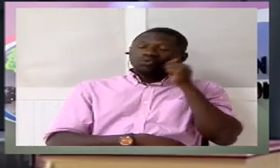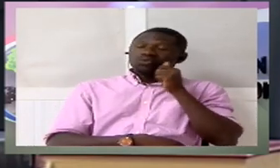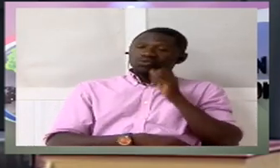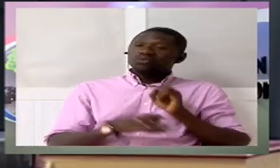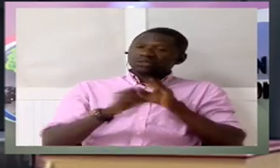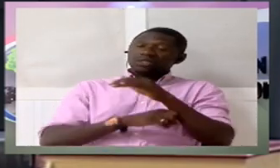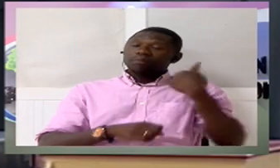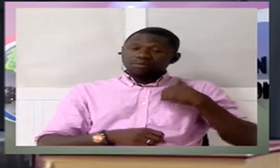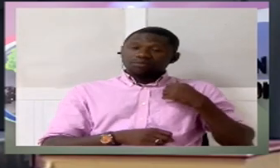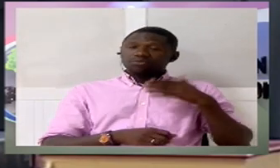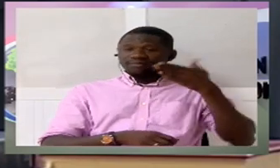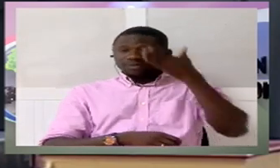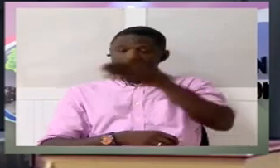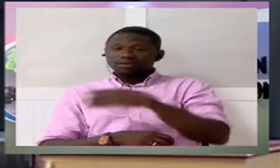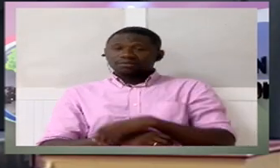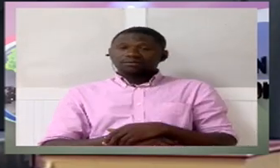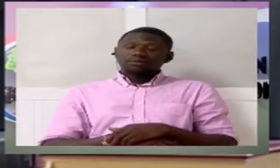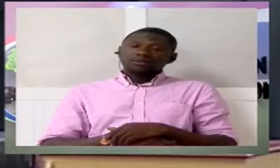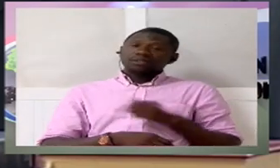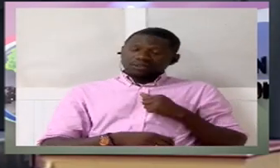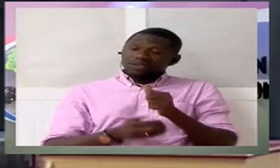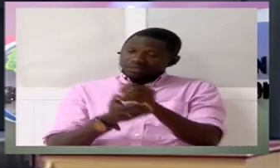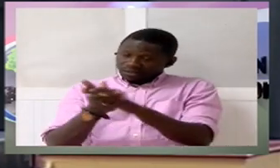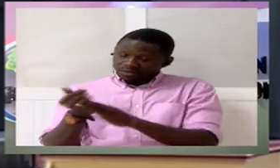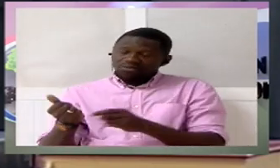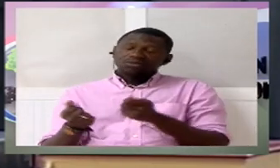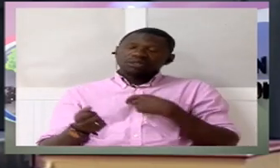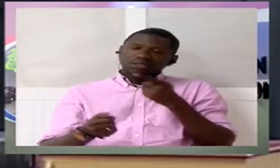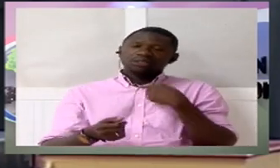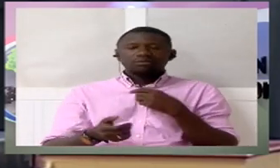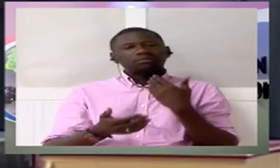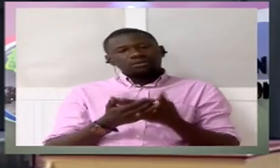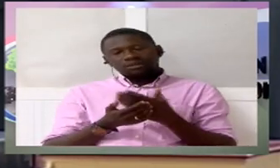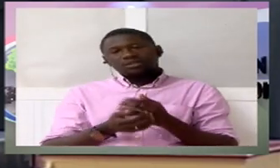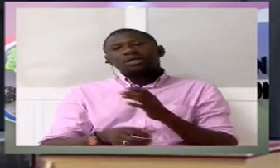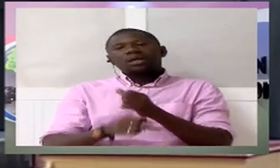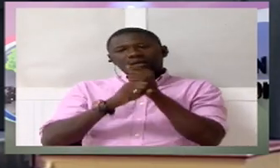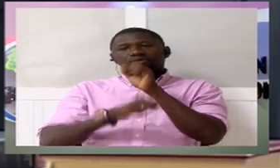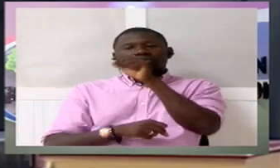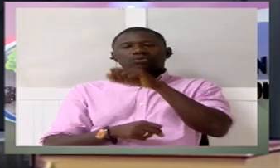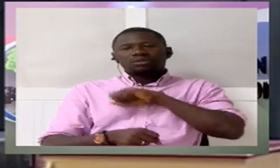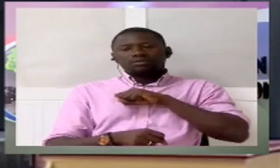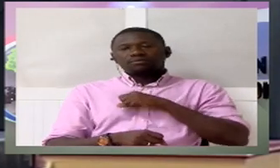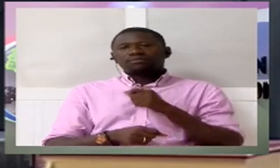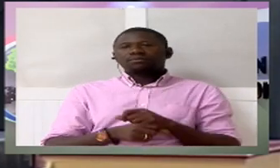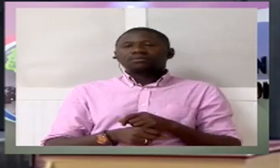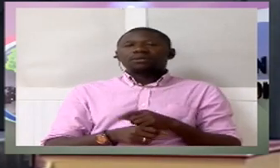him. She used to give me money and tell me to help myself with